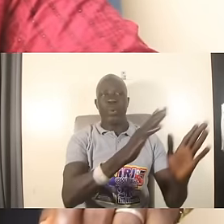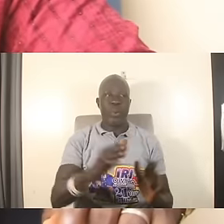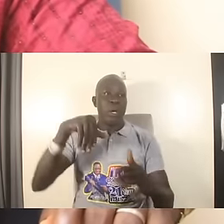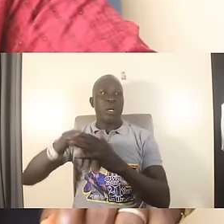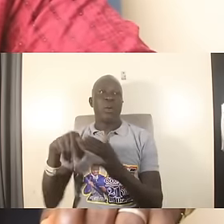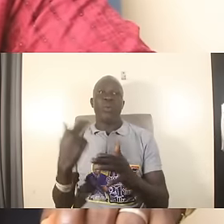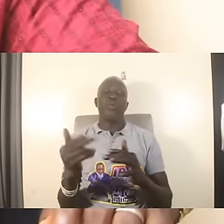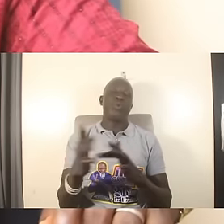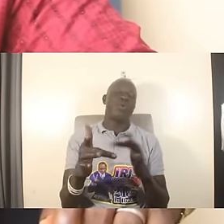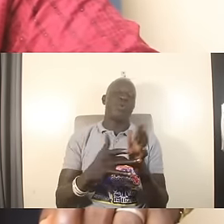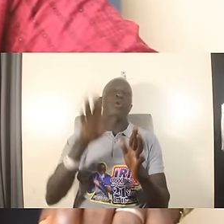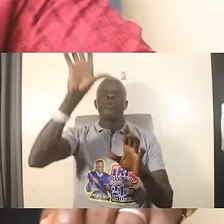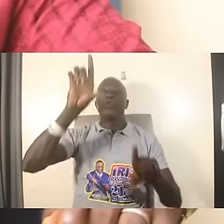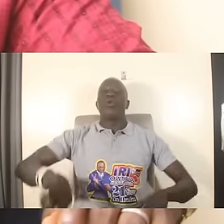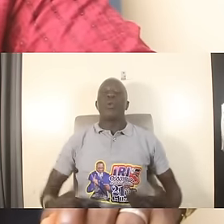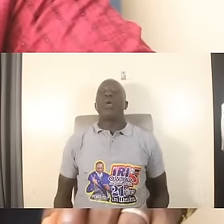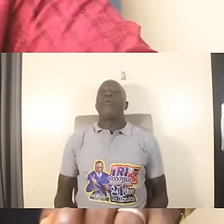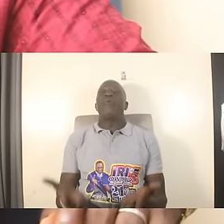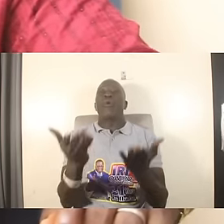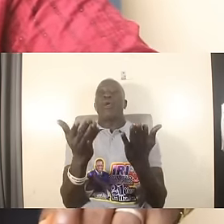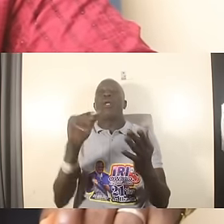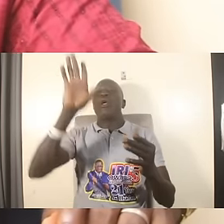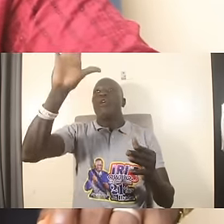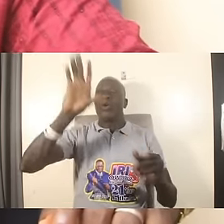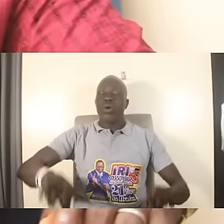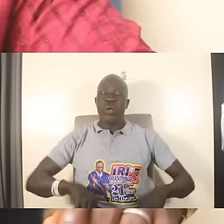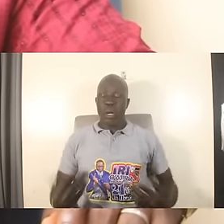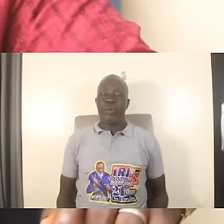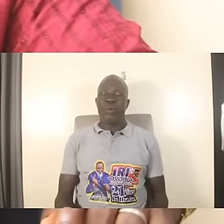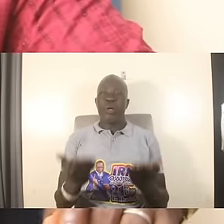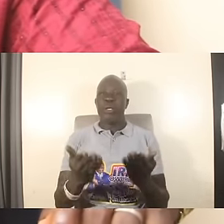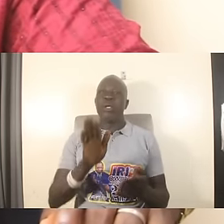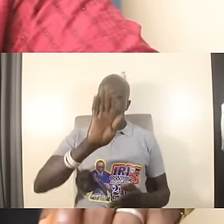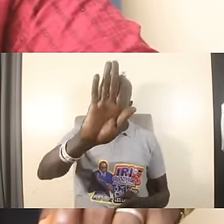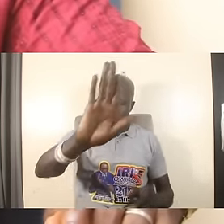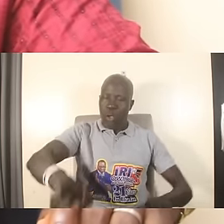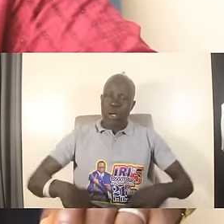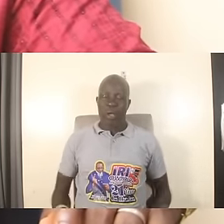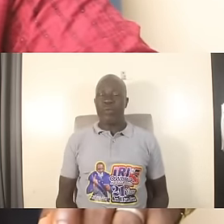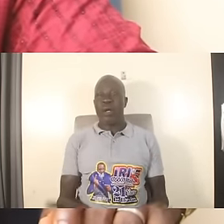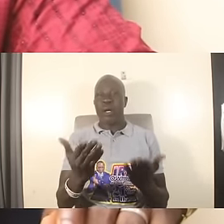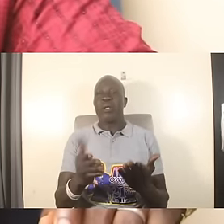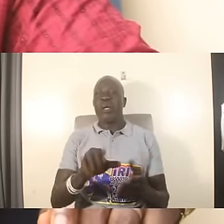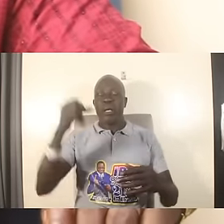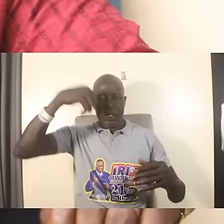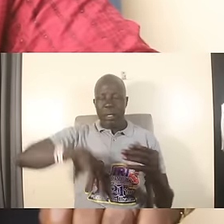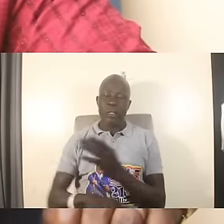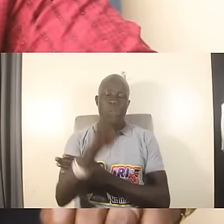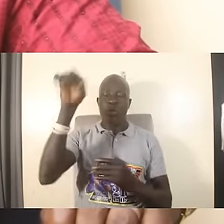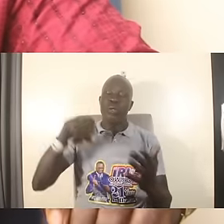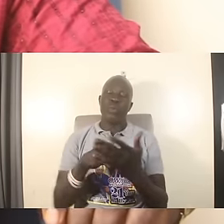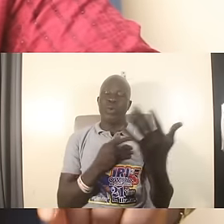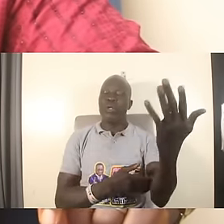are prepared. Aye yadi, amen. Aye yadi, amen. Aye yadi, amen. Agbara Olorun, la